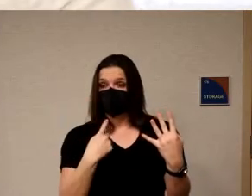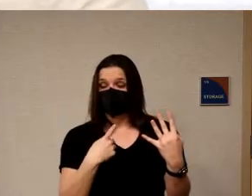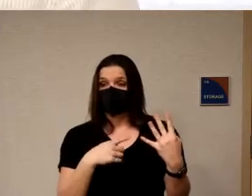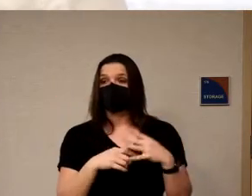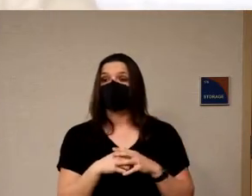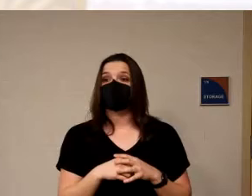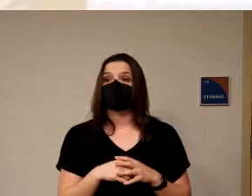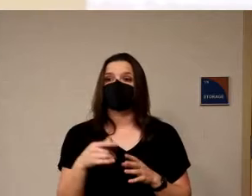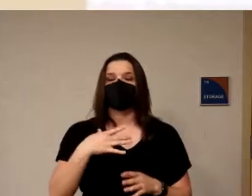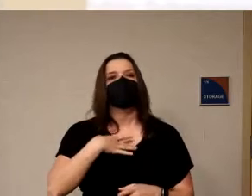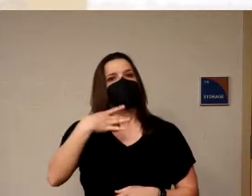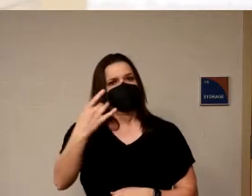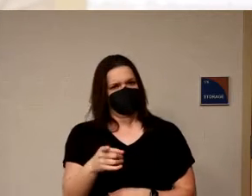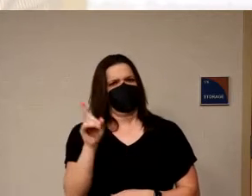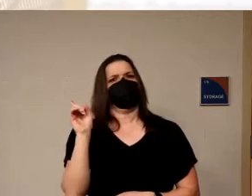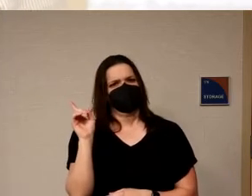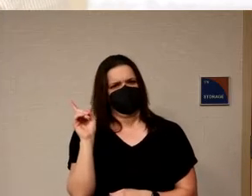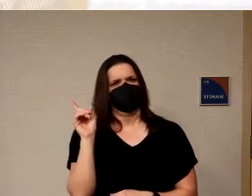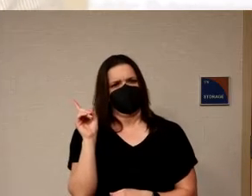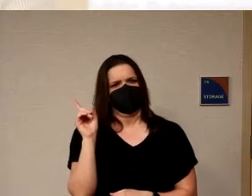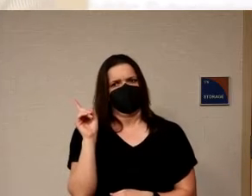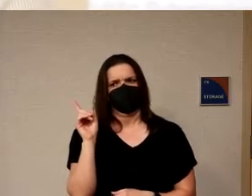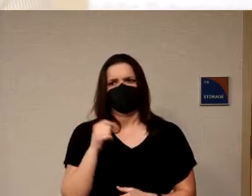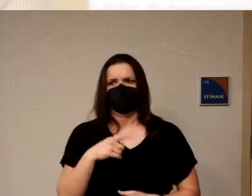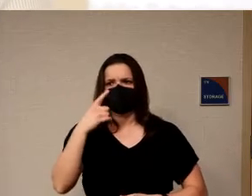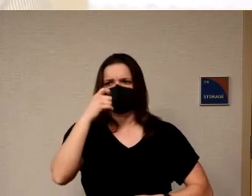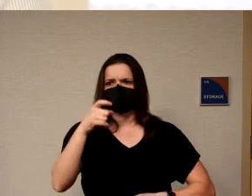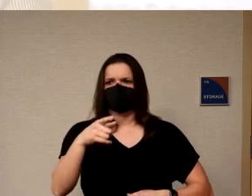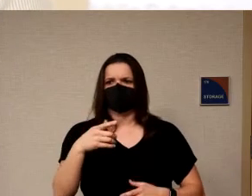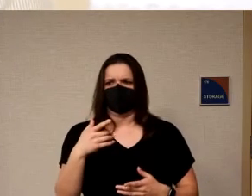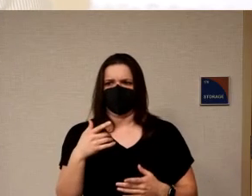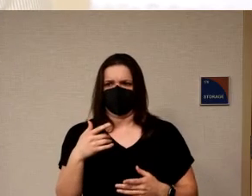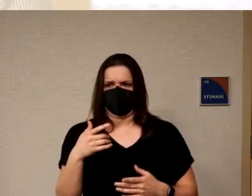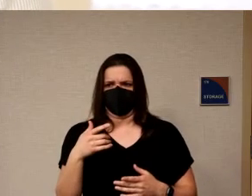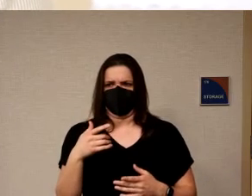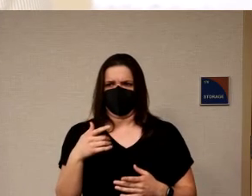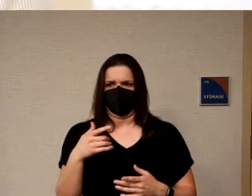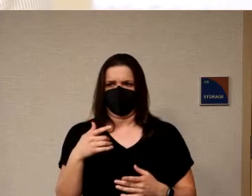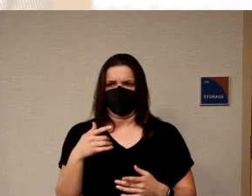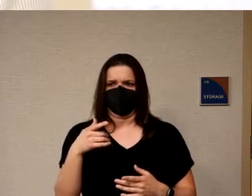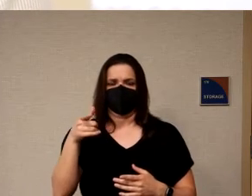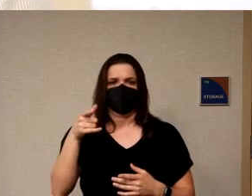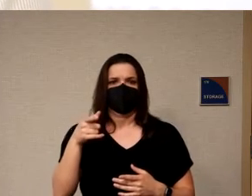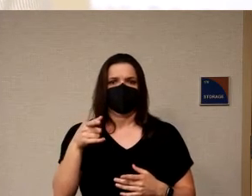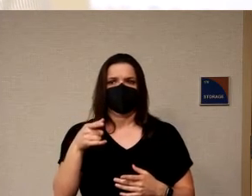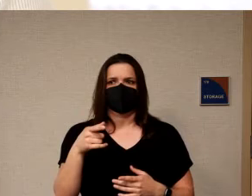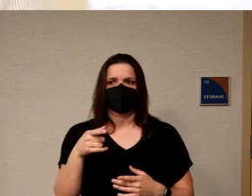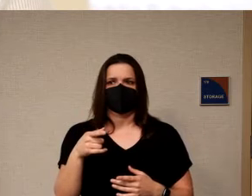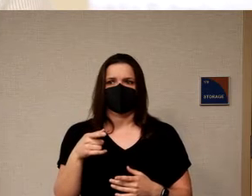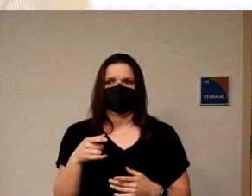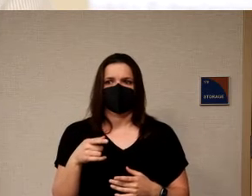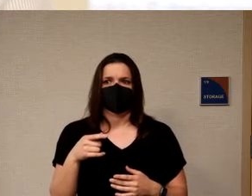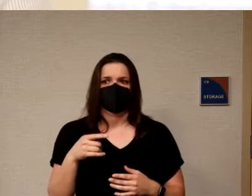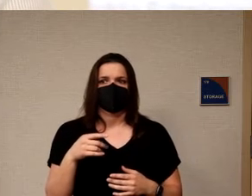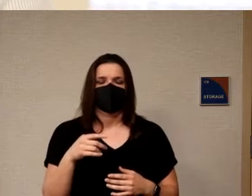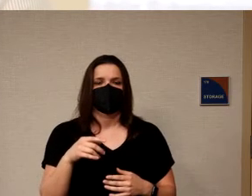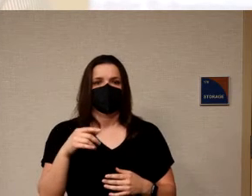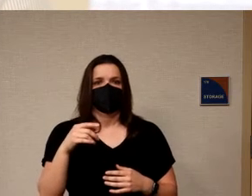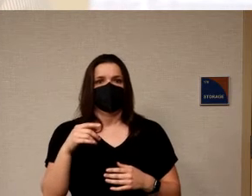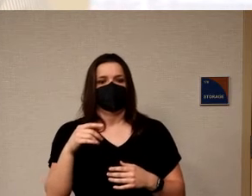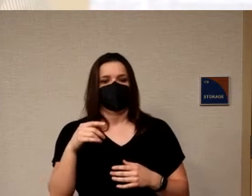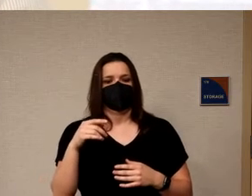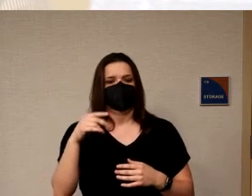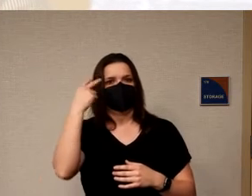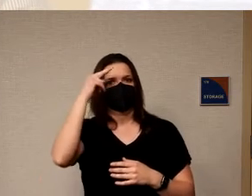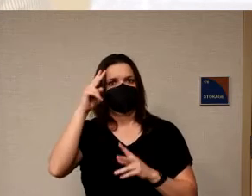I actually like this one because it took into consideration the high Latino or Hispanic population we have